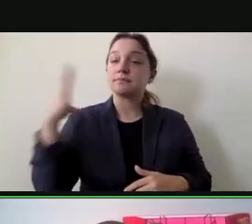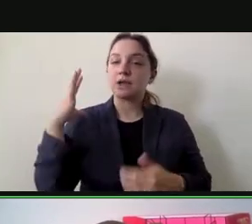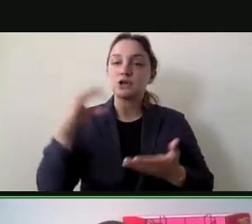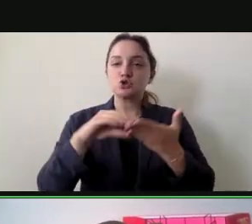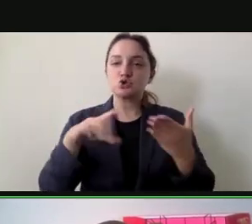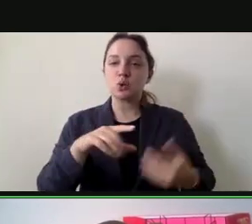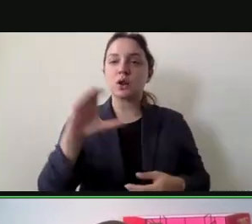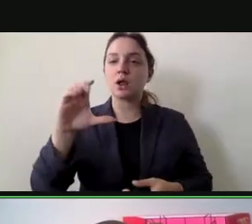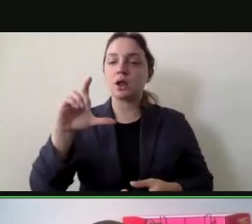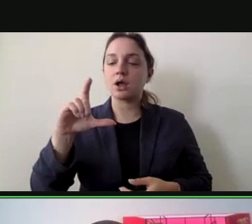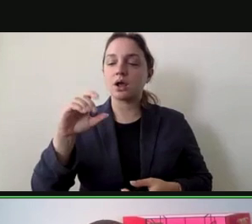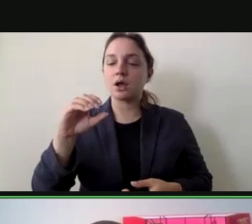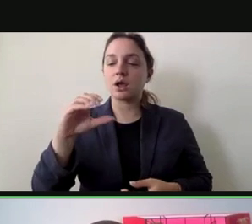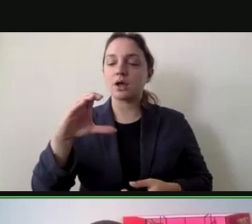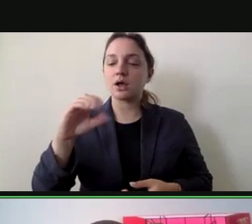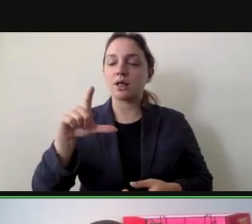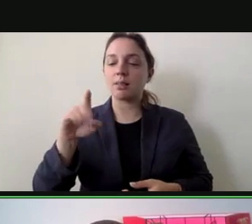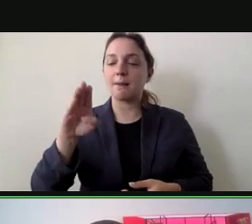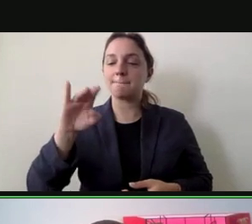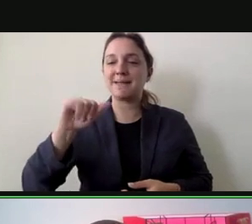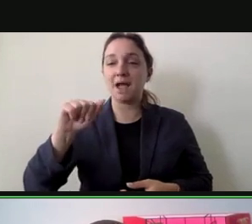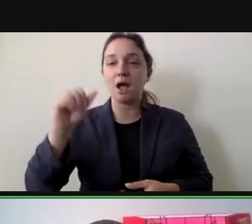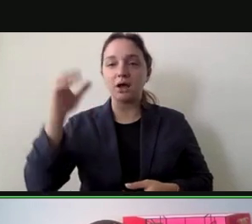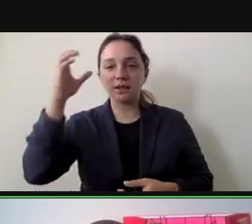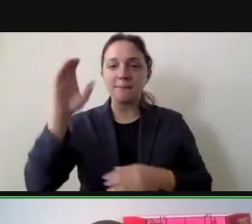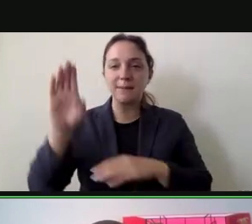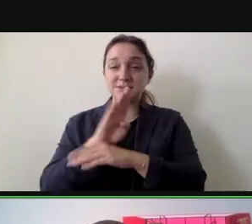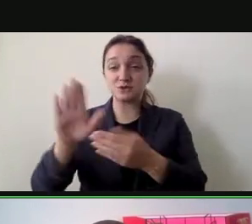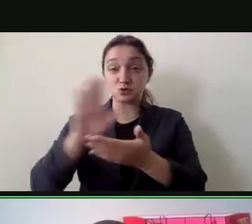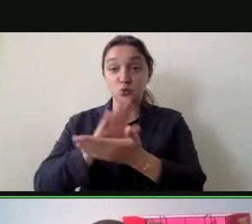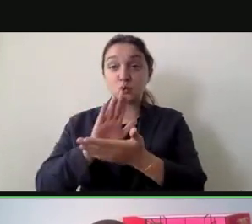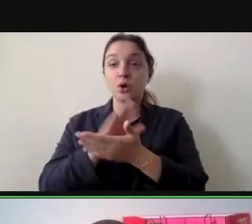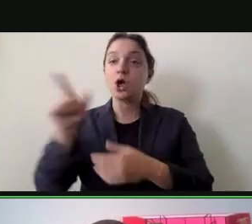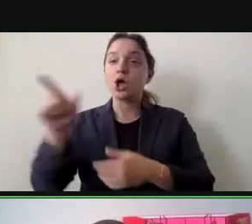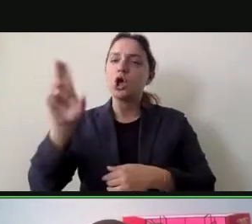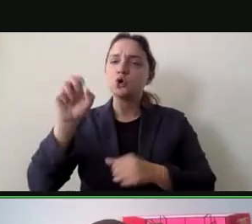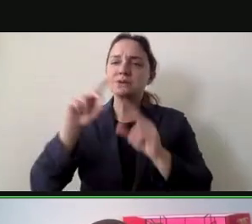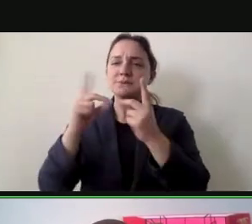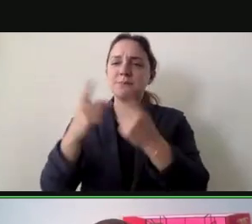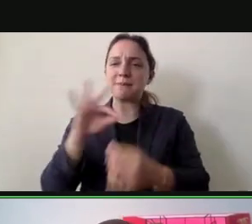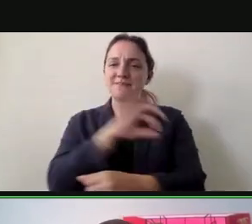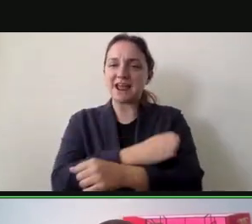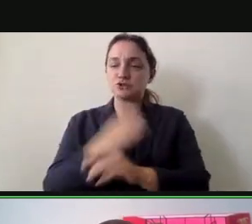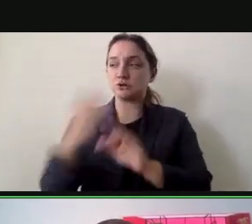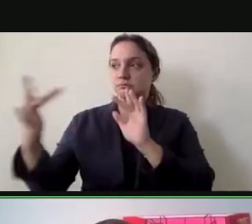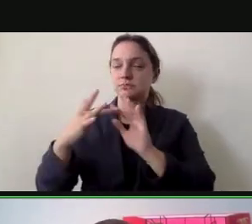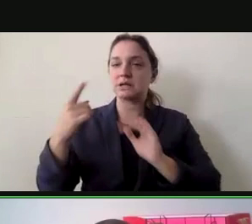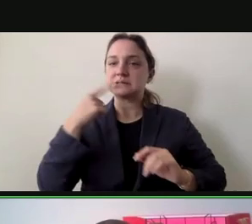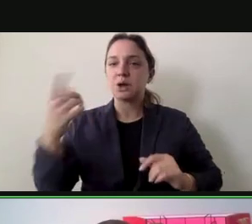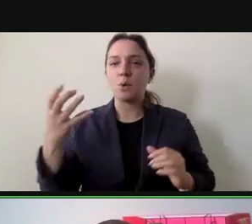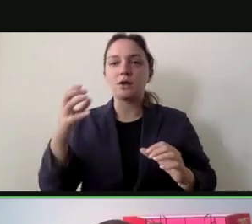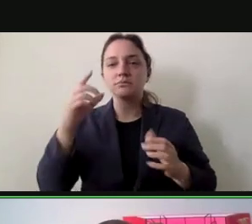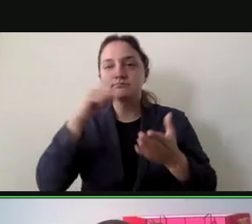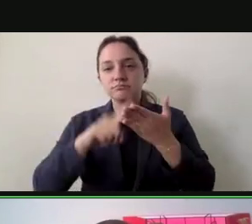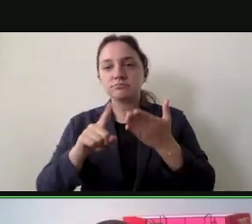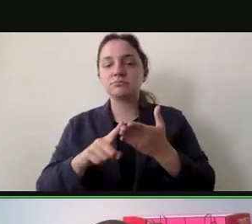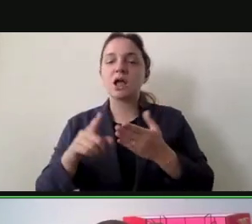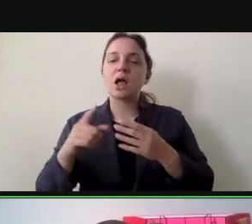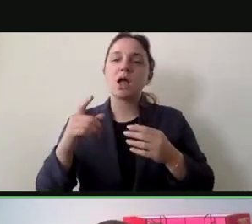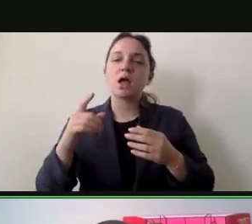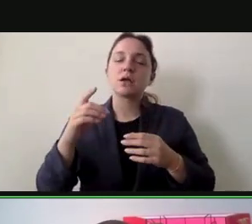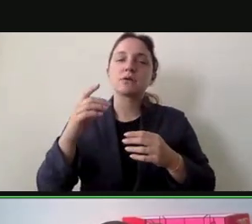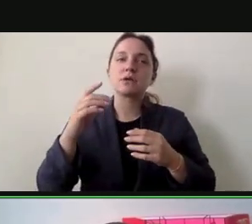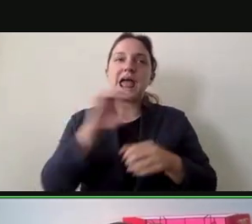School, I got an email from the US Department of Energy that they were looking to figure out how to do energy efficiency in small commercial